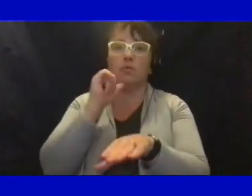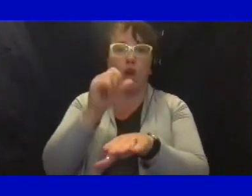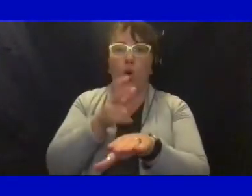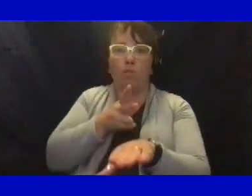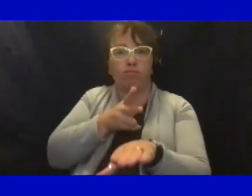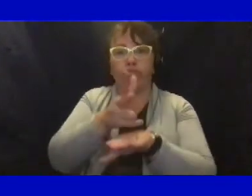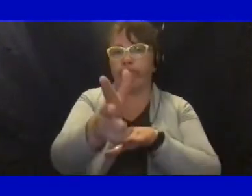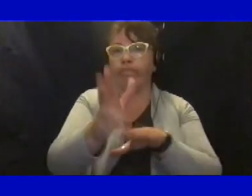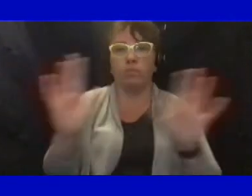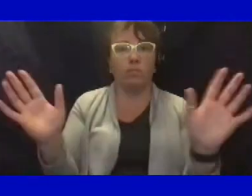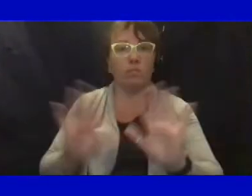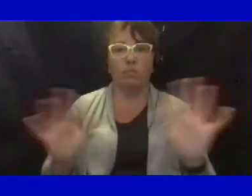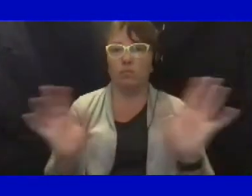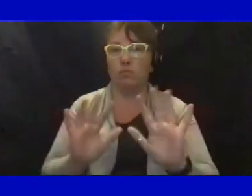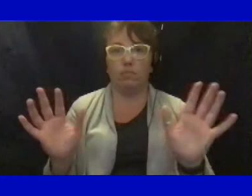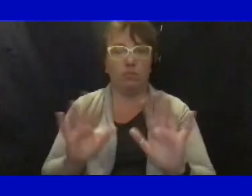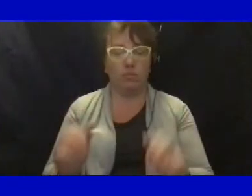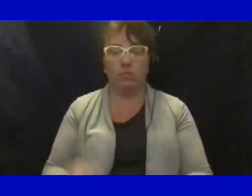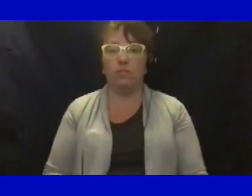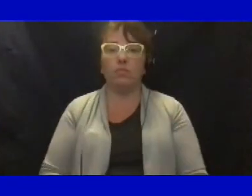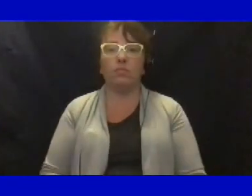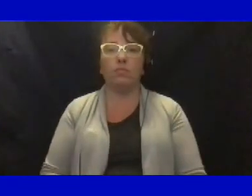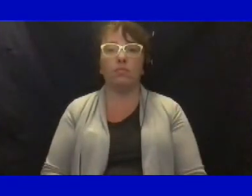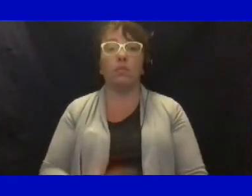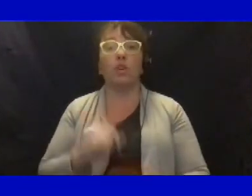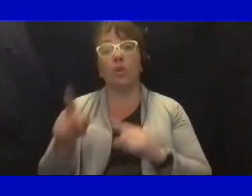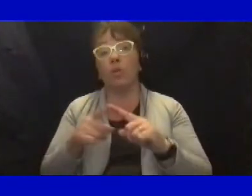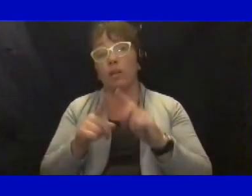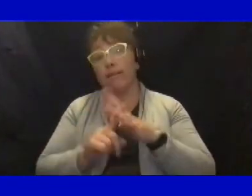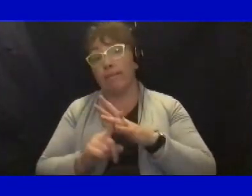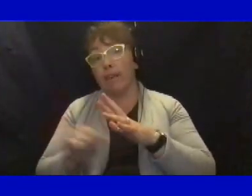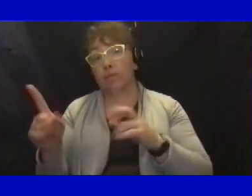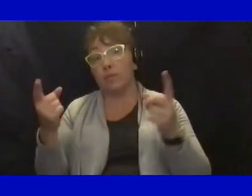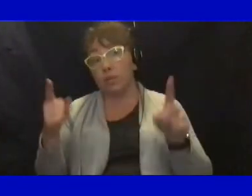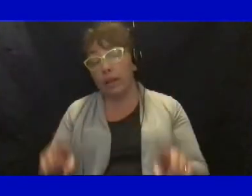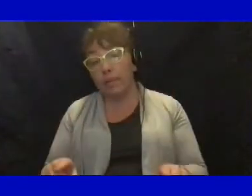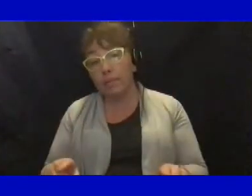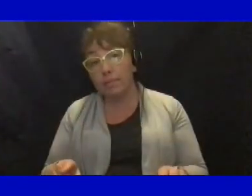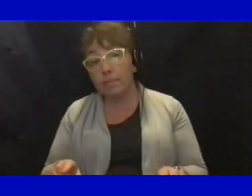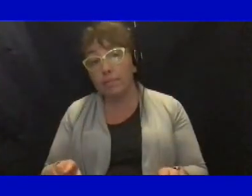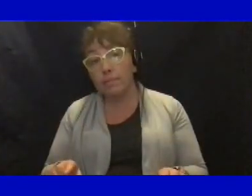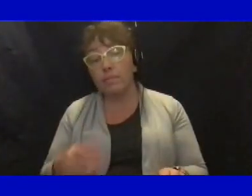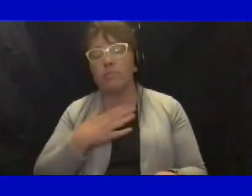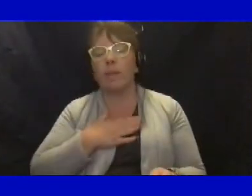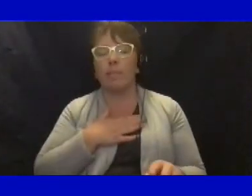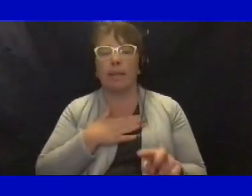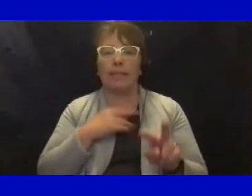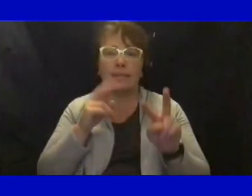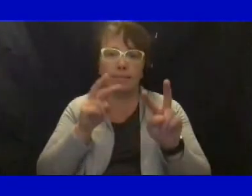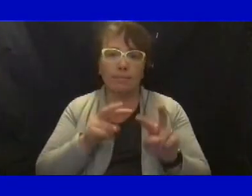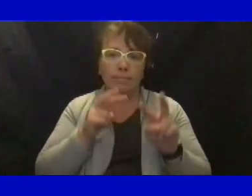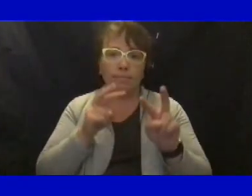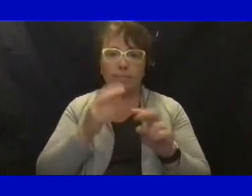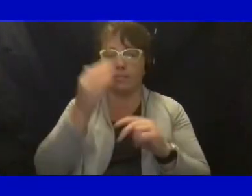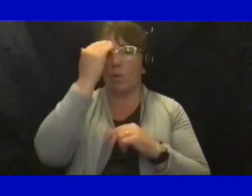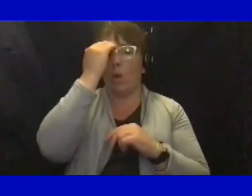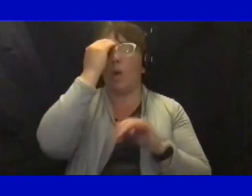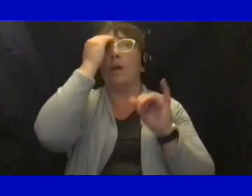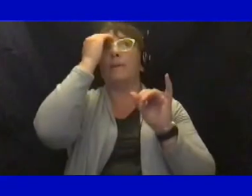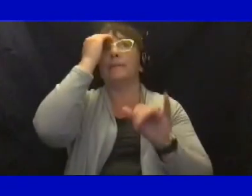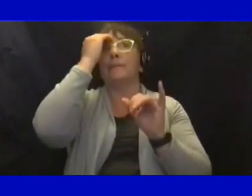when the evacuation warnings come out, please listen to what those warnings are and evacuate from